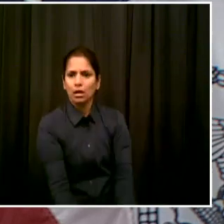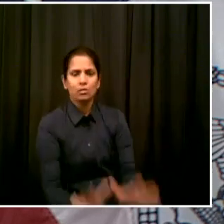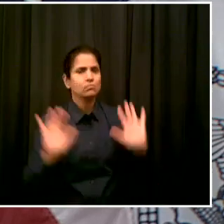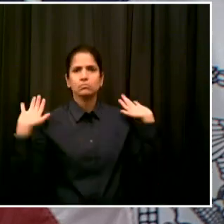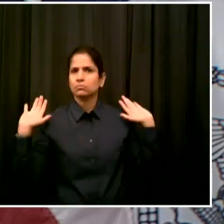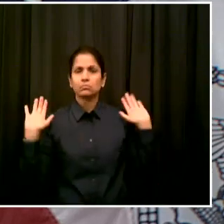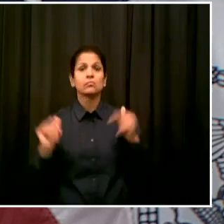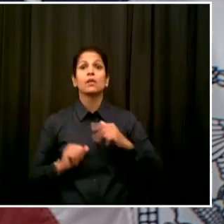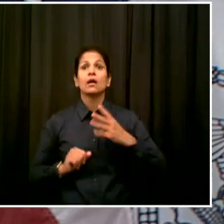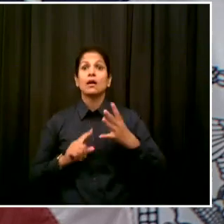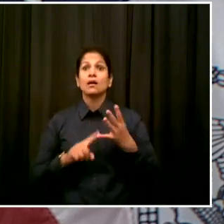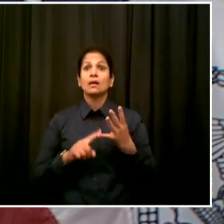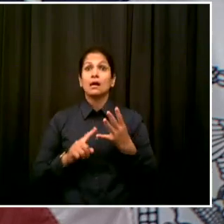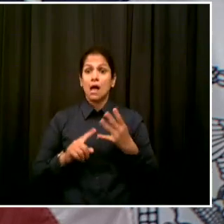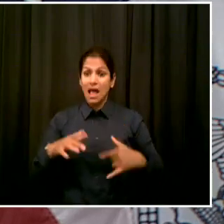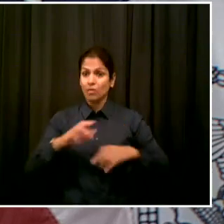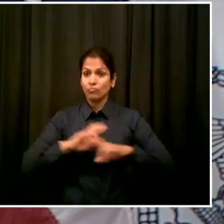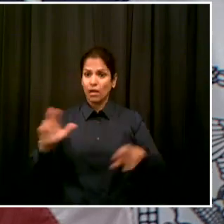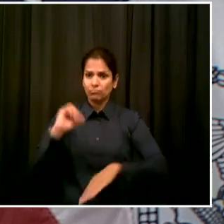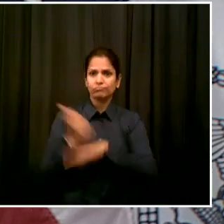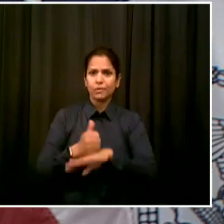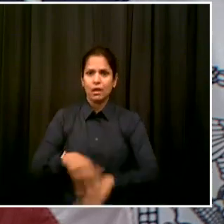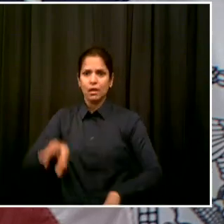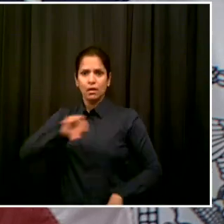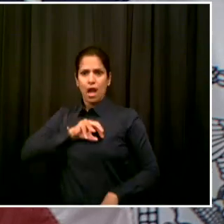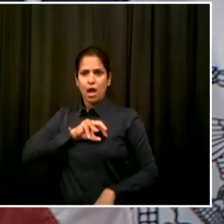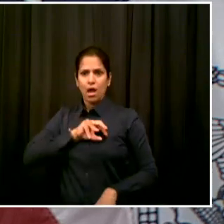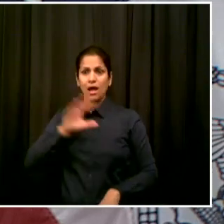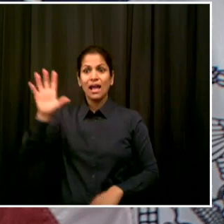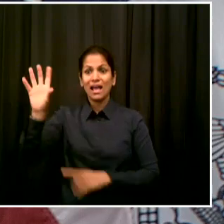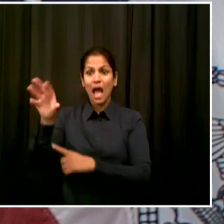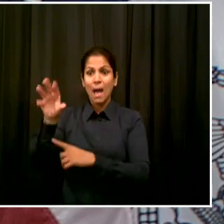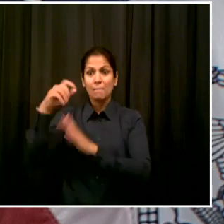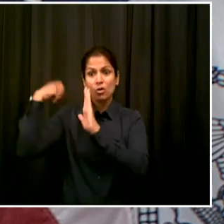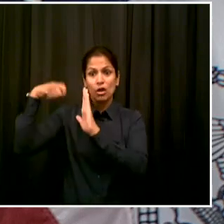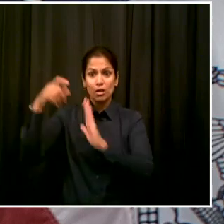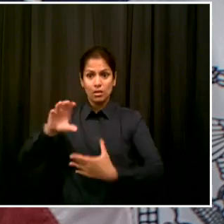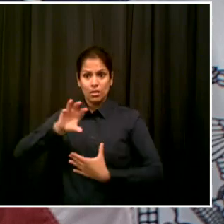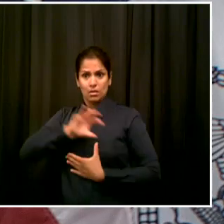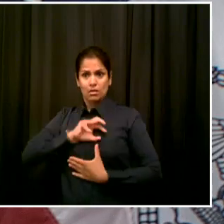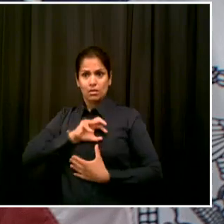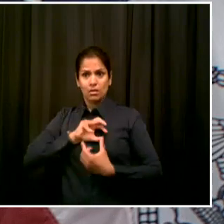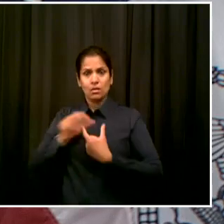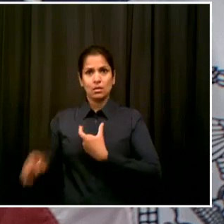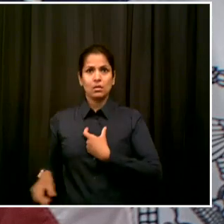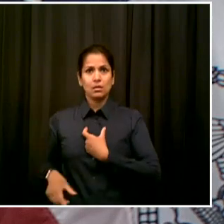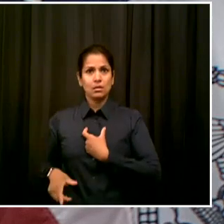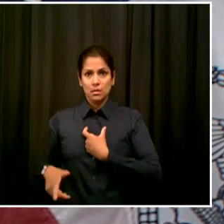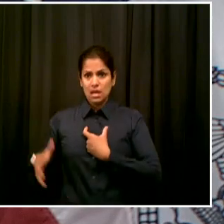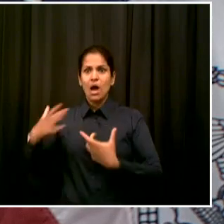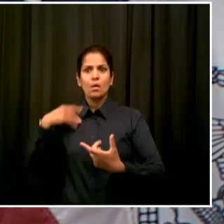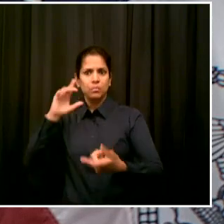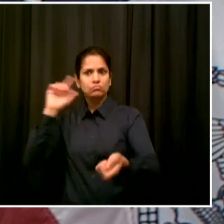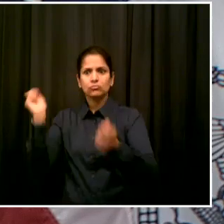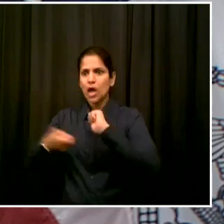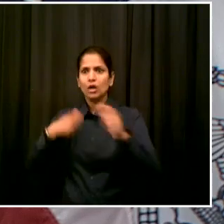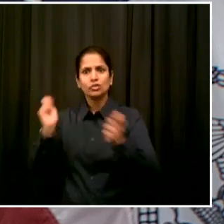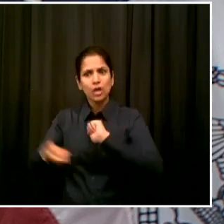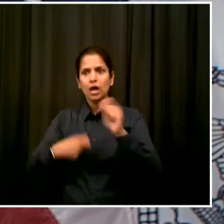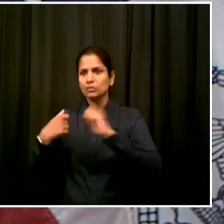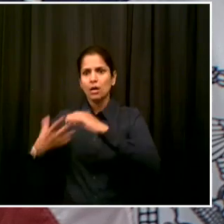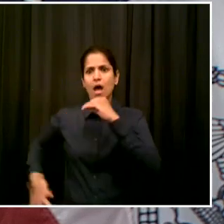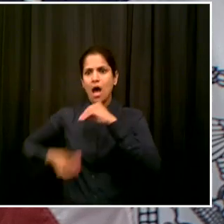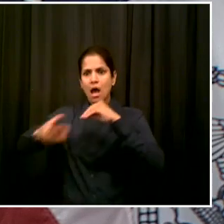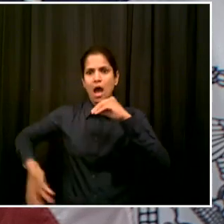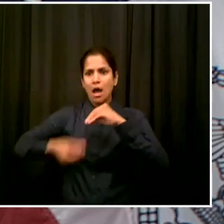many reforms I could go through. We were able to do them very quickly, even recently. The decision by Commissioner Shea, recognizing that the